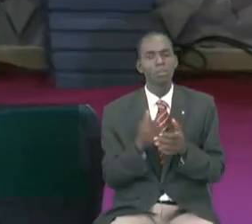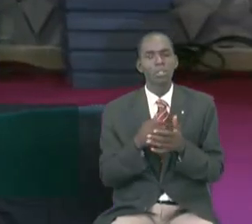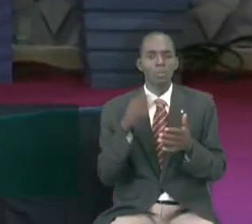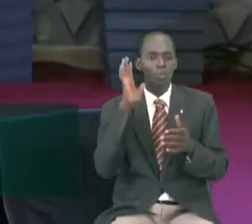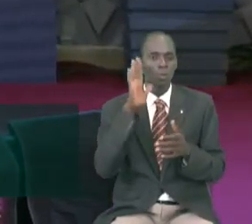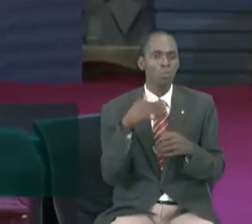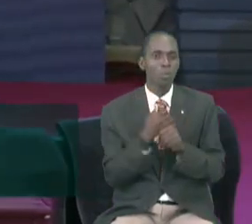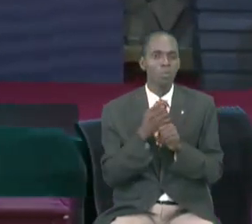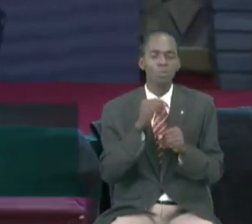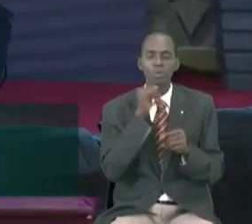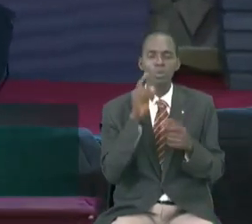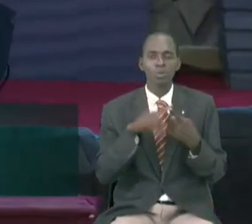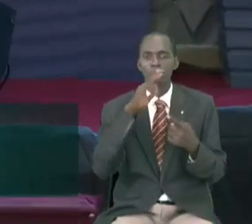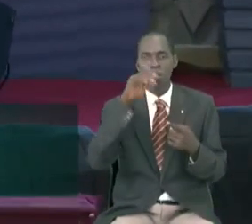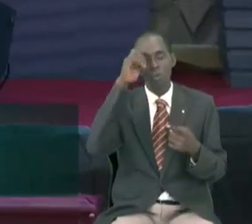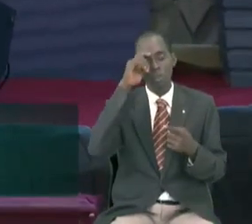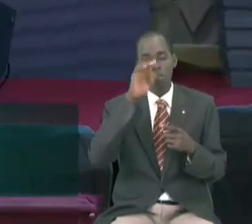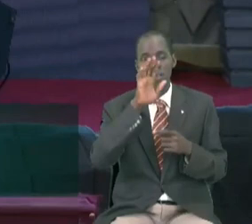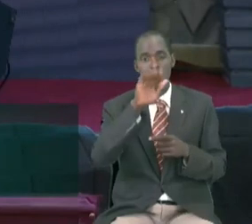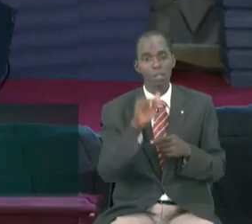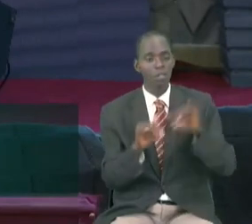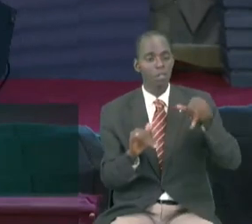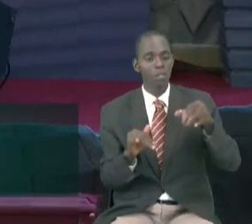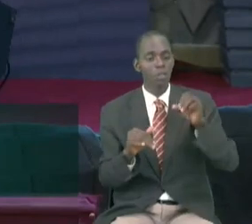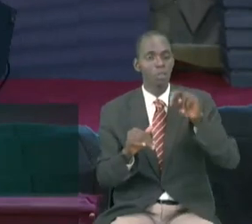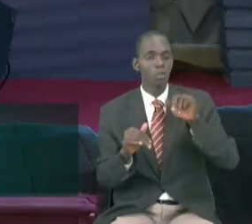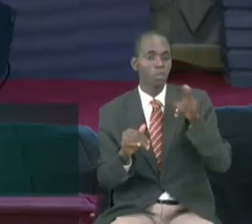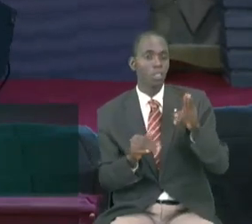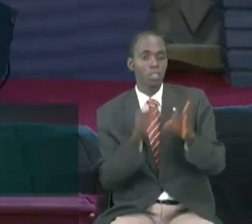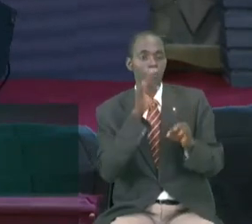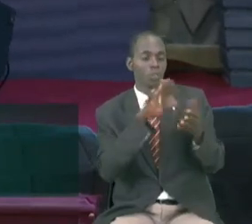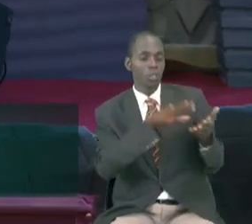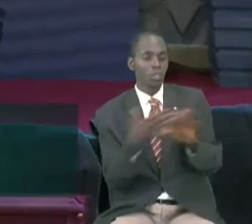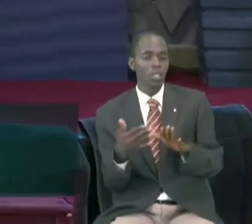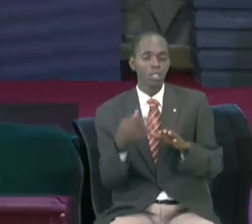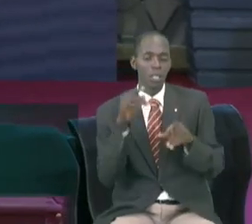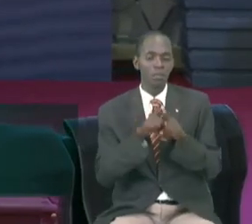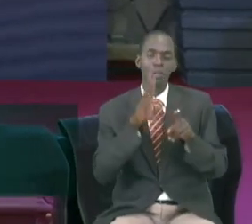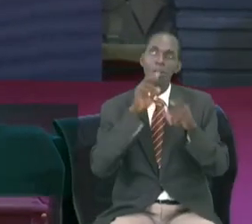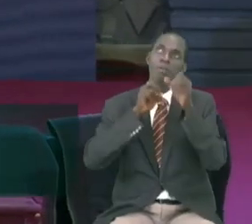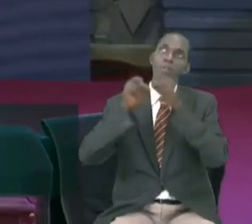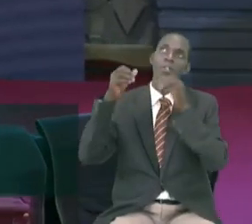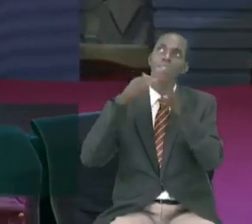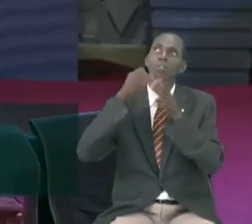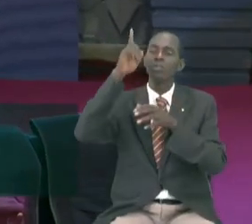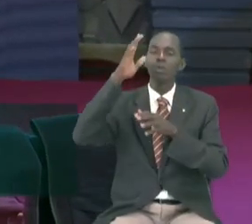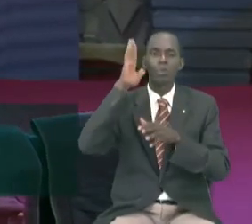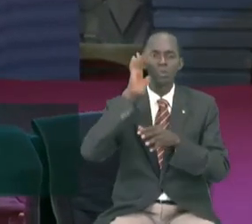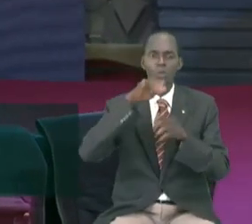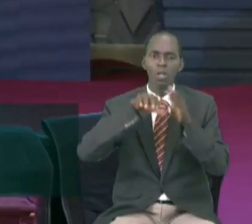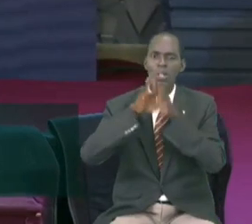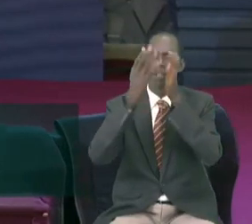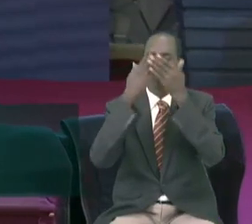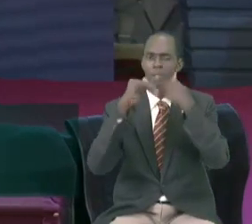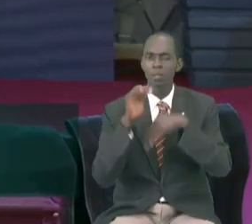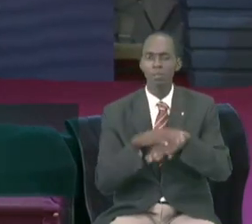going to get to heaven and live with God forever? Can two of you live together, dwell together, if